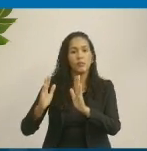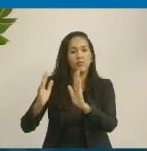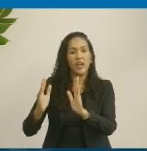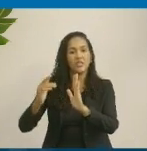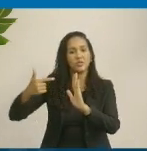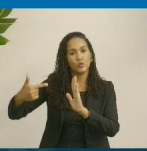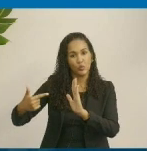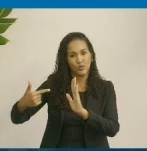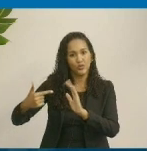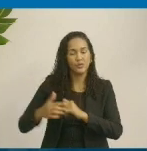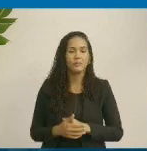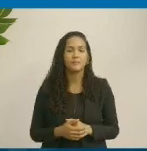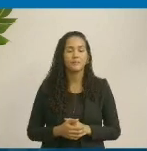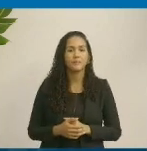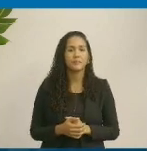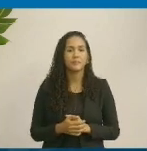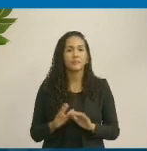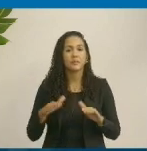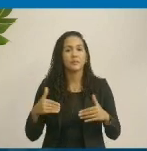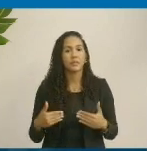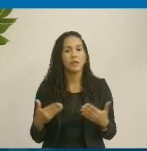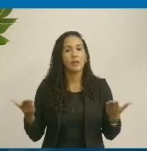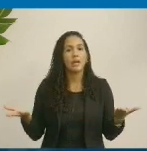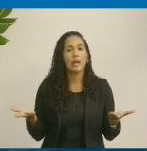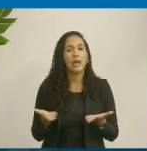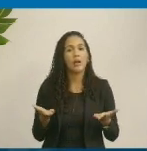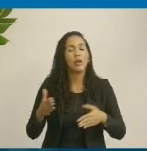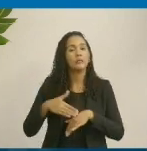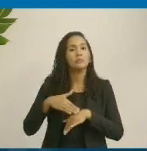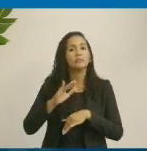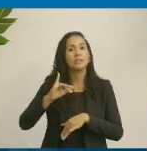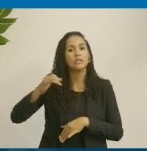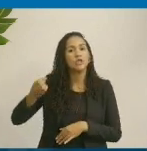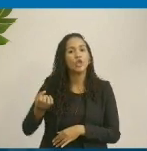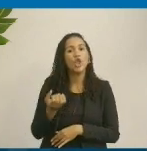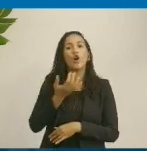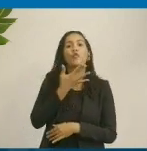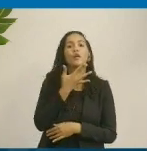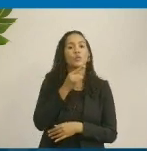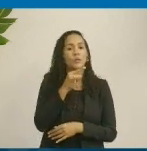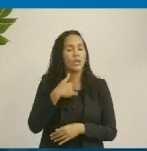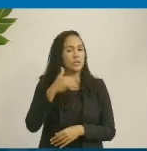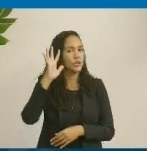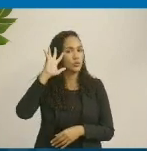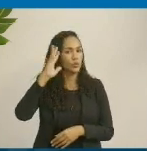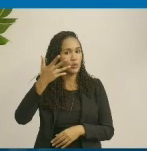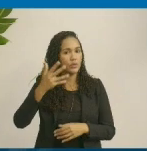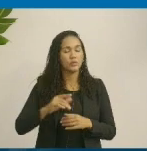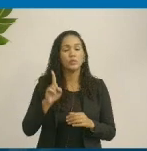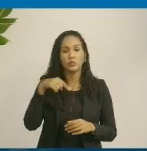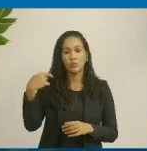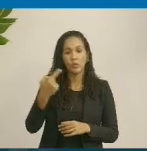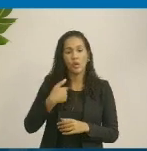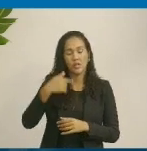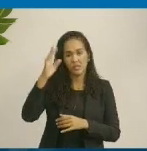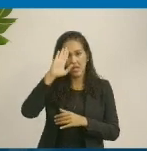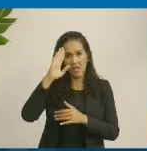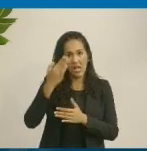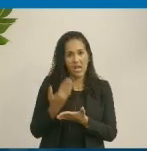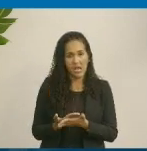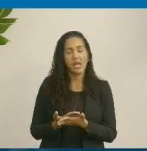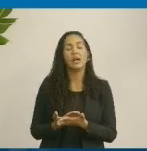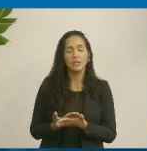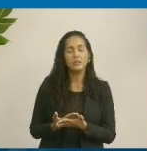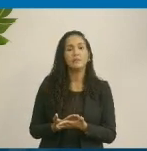what is the most innovative aspect about this, this solution? We believe that the not-for-profit entity, being